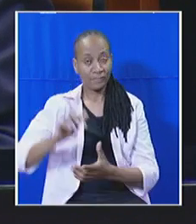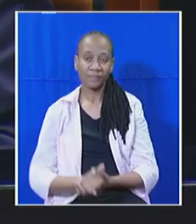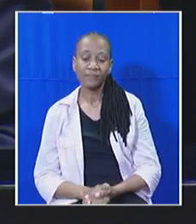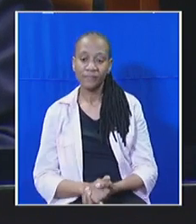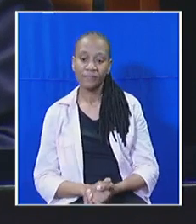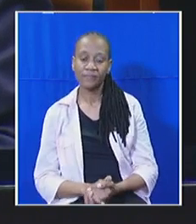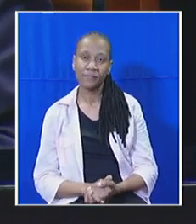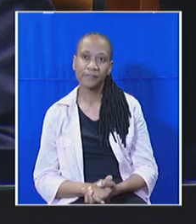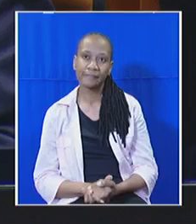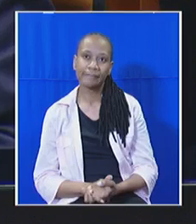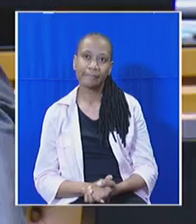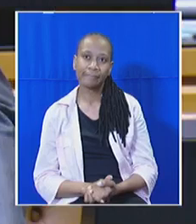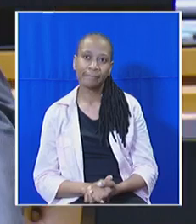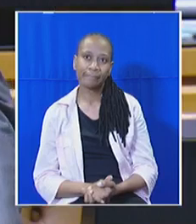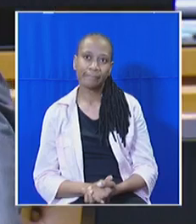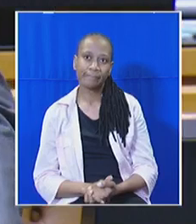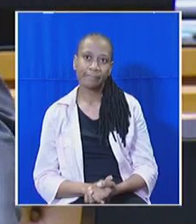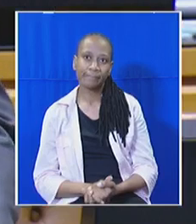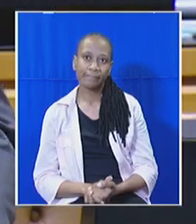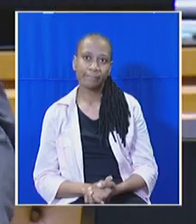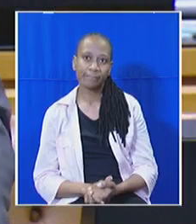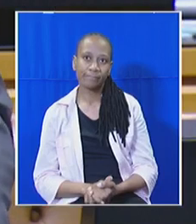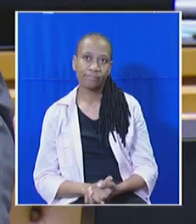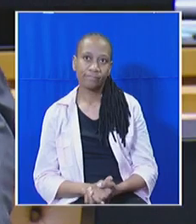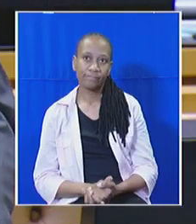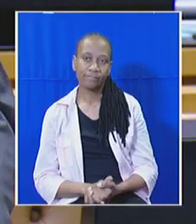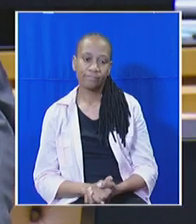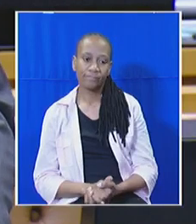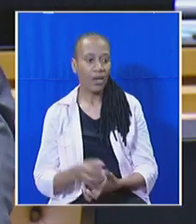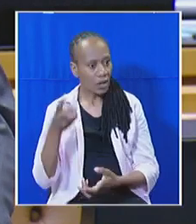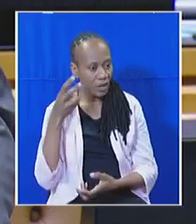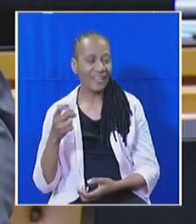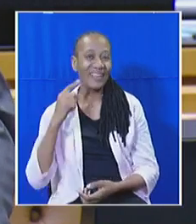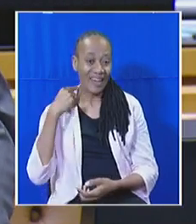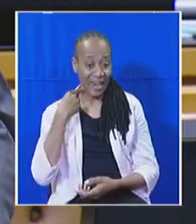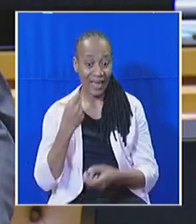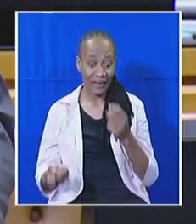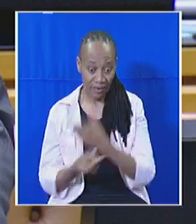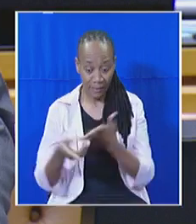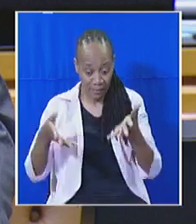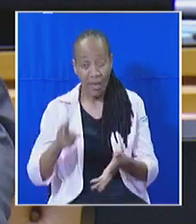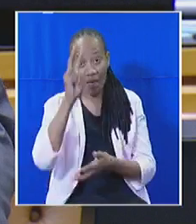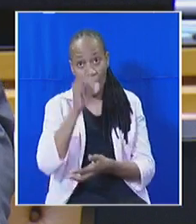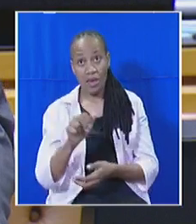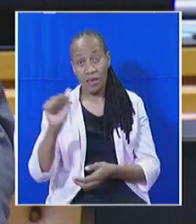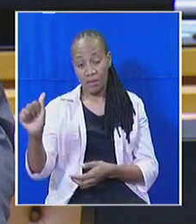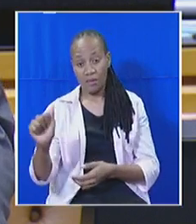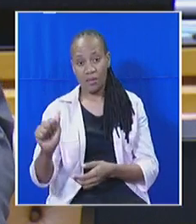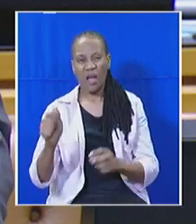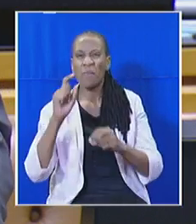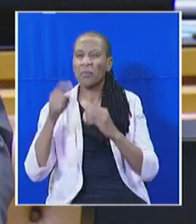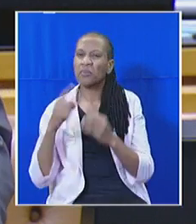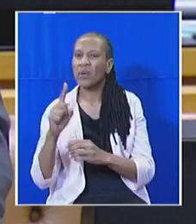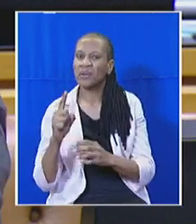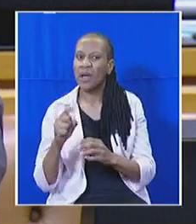There's a lie that was told to this House about the House of Deputy Minister that